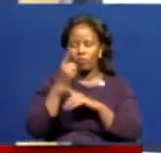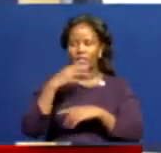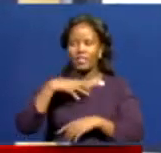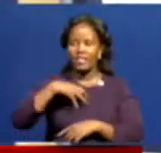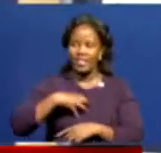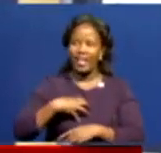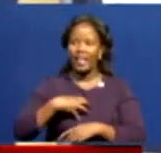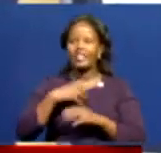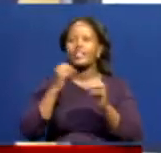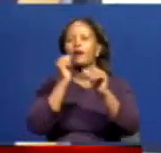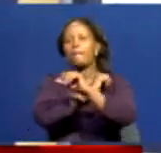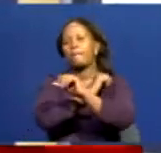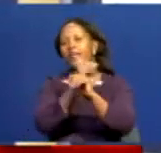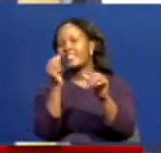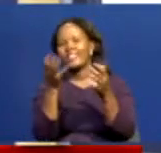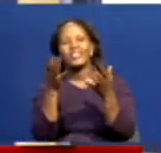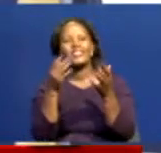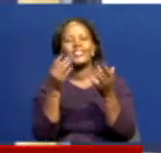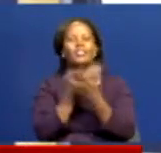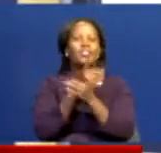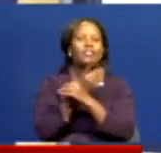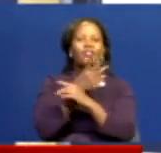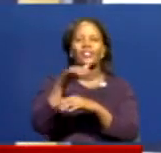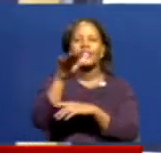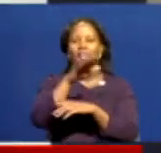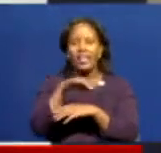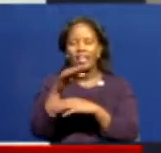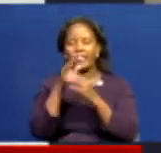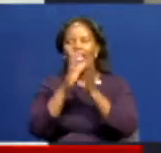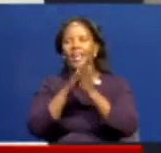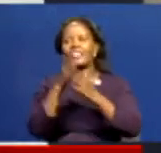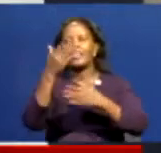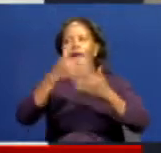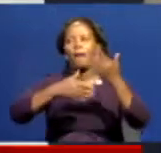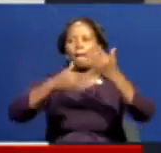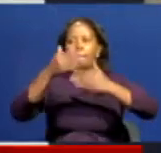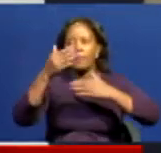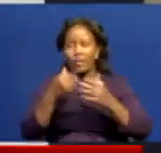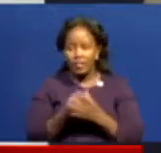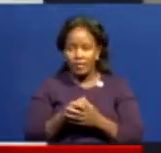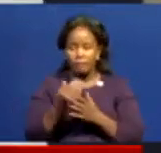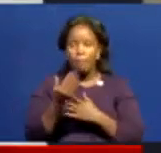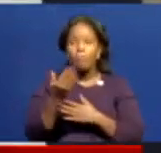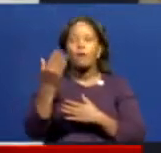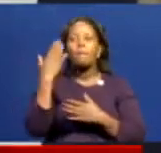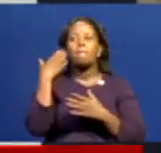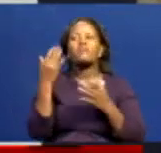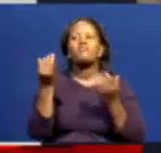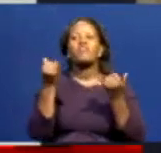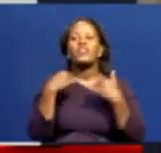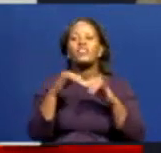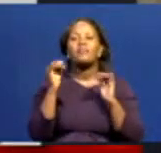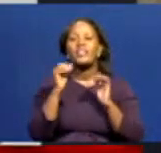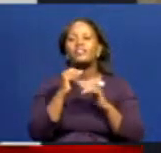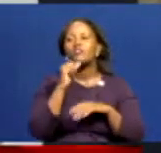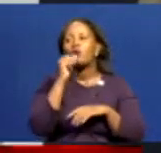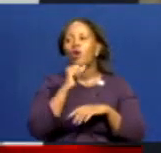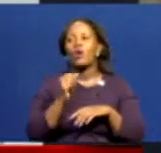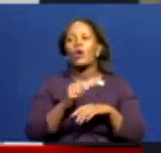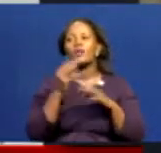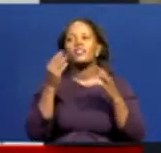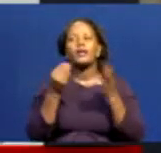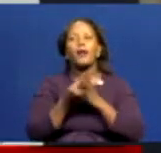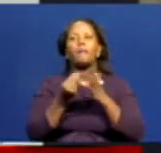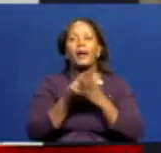athletes, and buildings in the evolution pattern. Before independence, all currencies in East